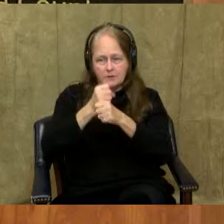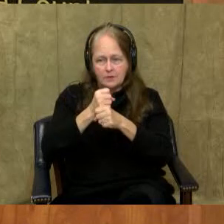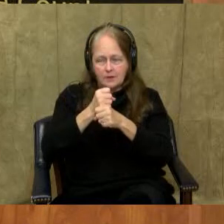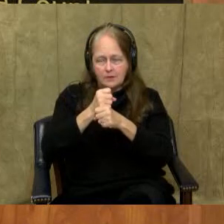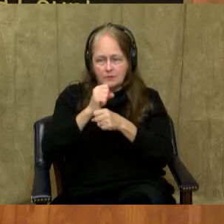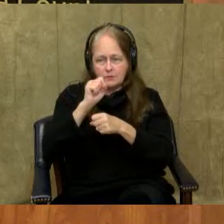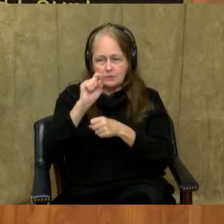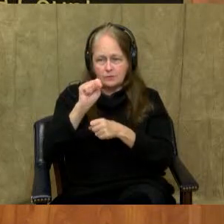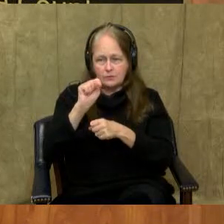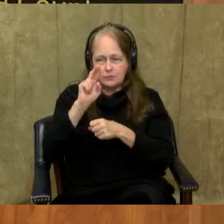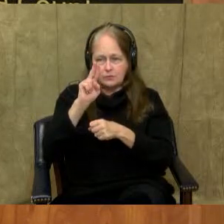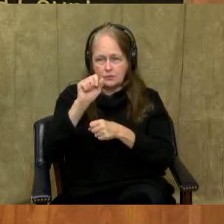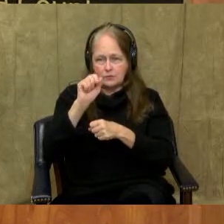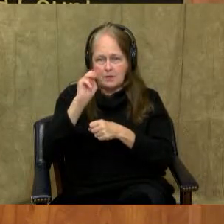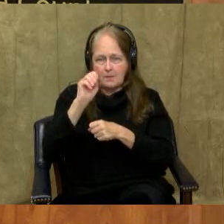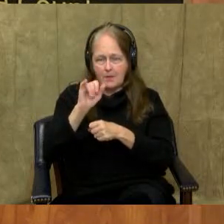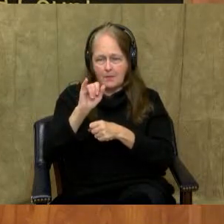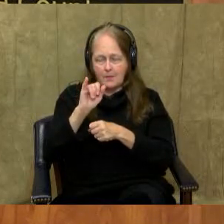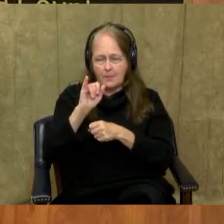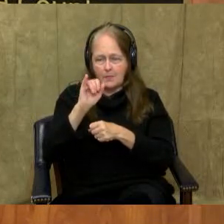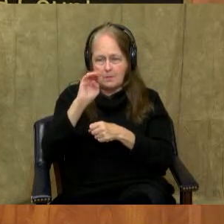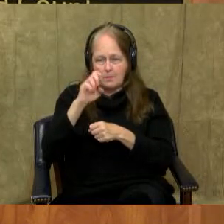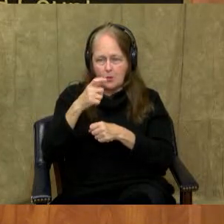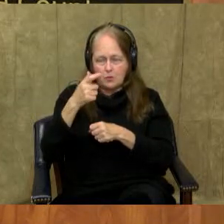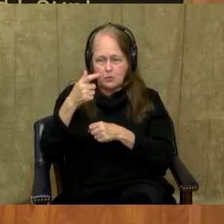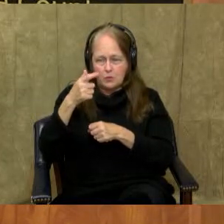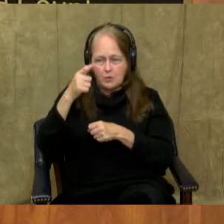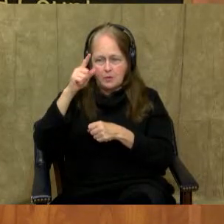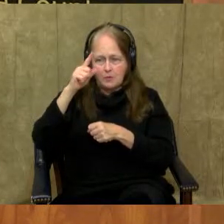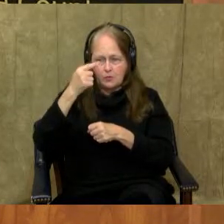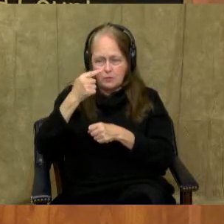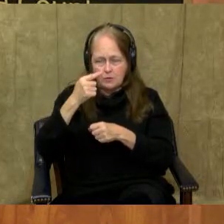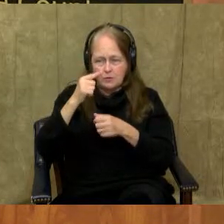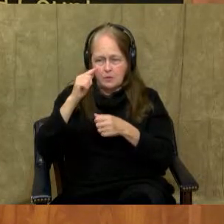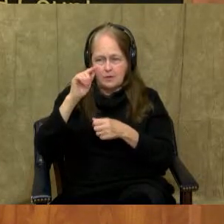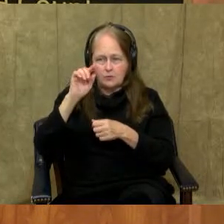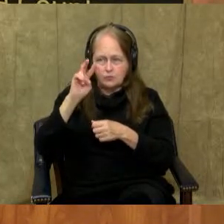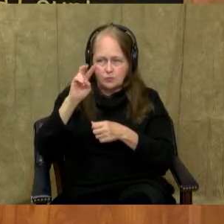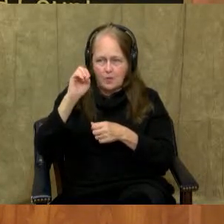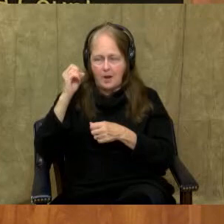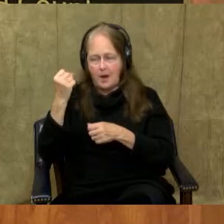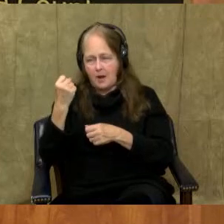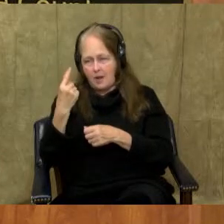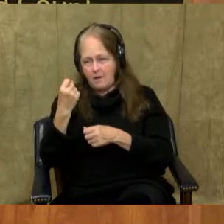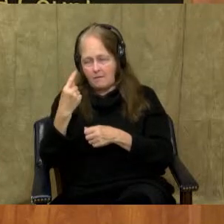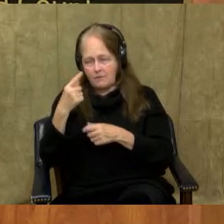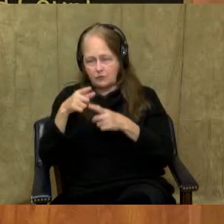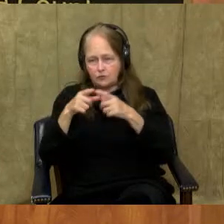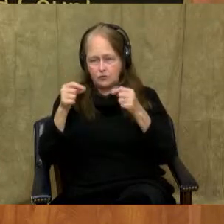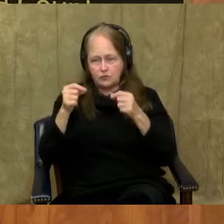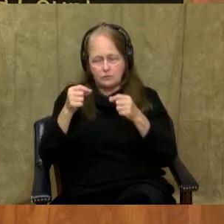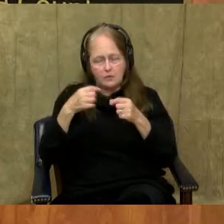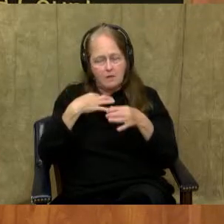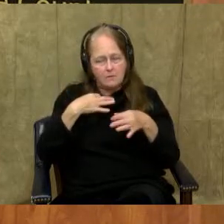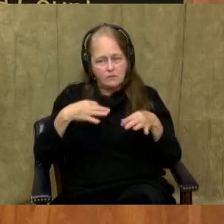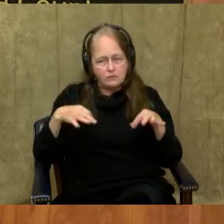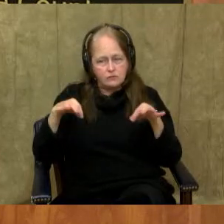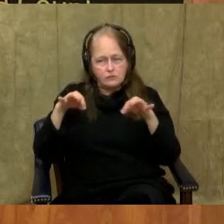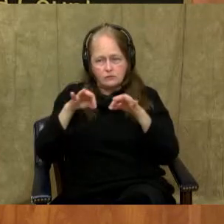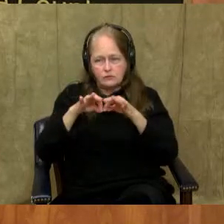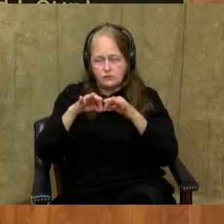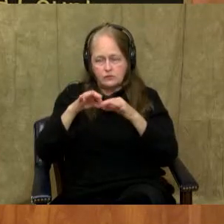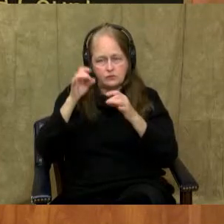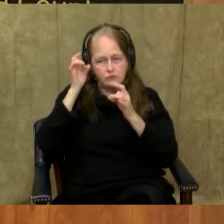tsunami. In fact, on March 21st, 2011, Japan experienced a significant